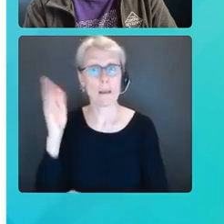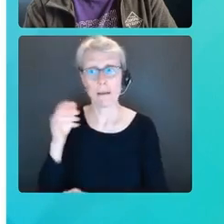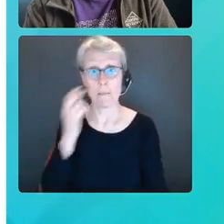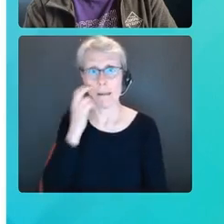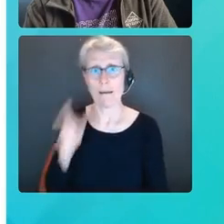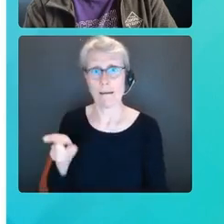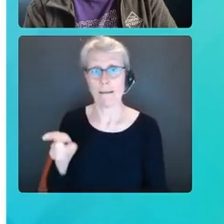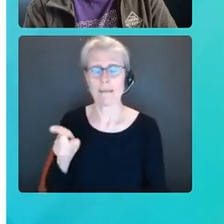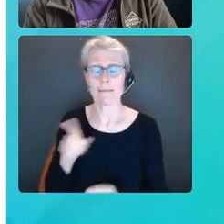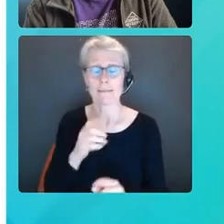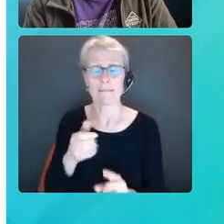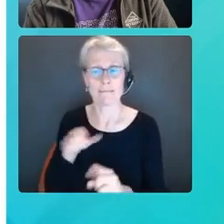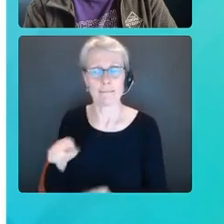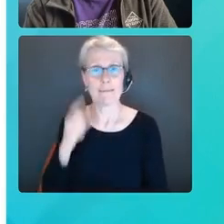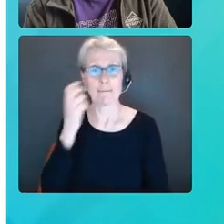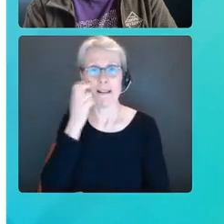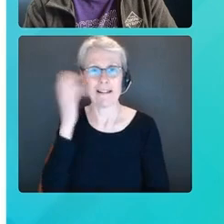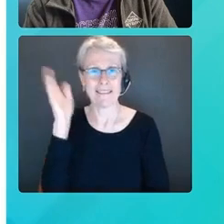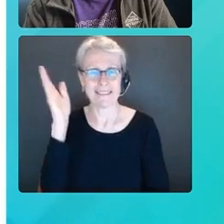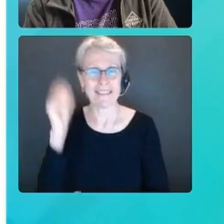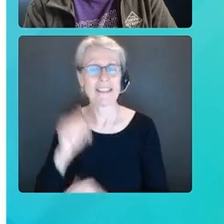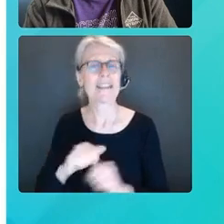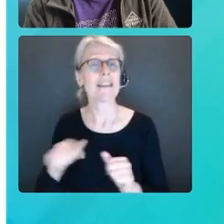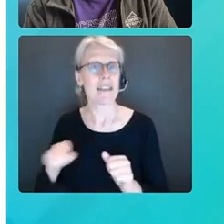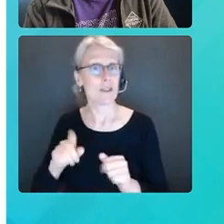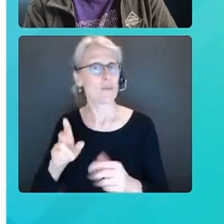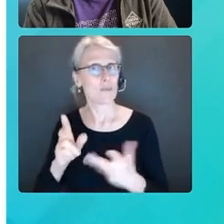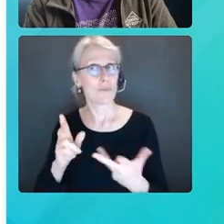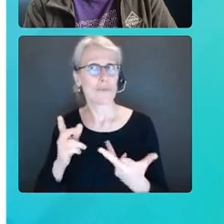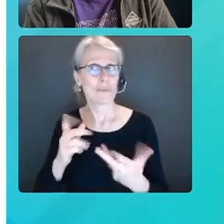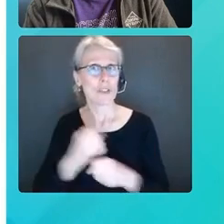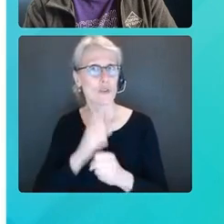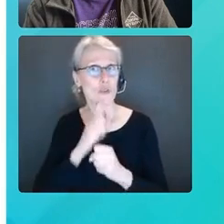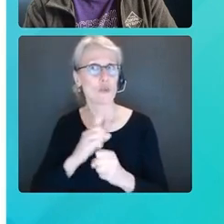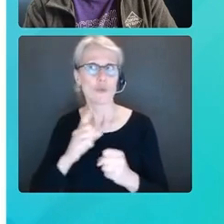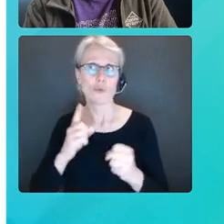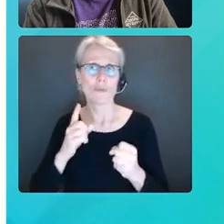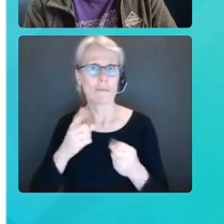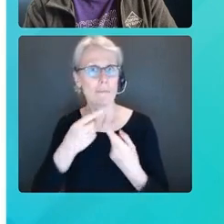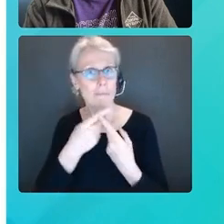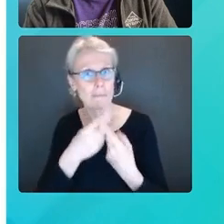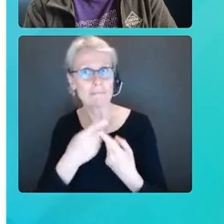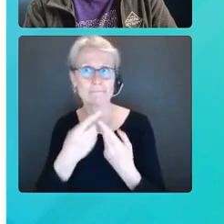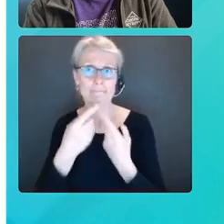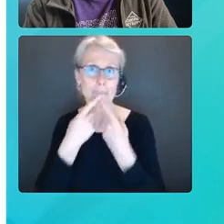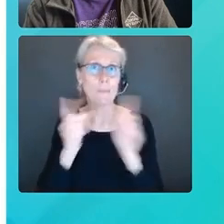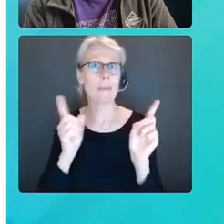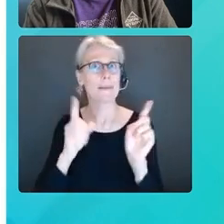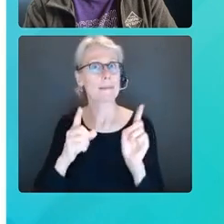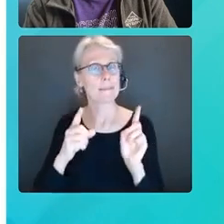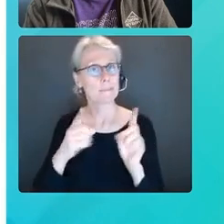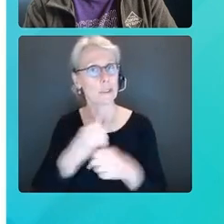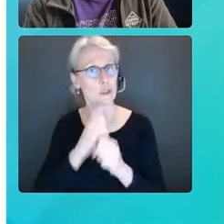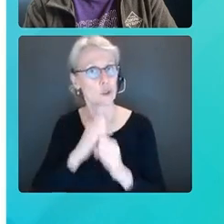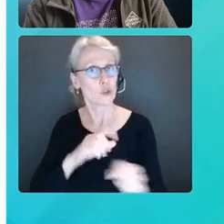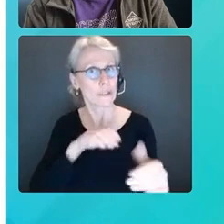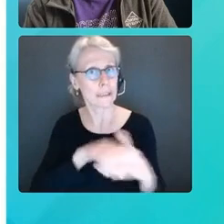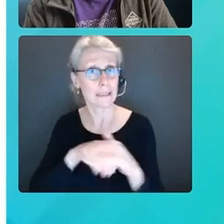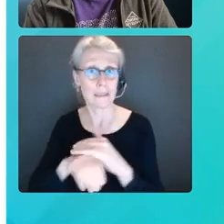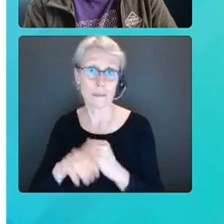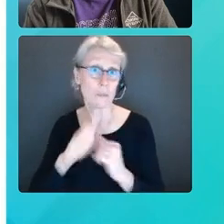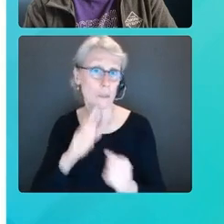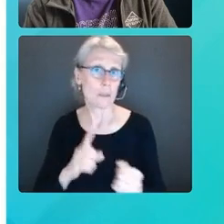be able to register using screen readers. We had to start with the public facing because it's just sheer numbers. We have millions and